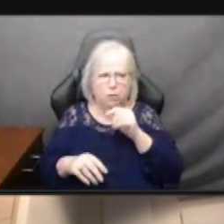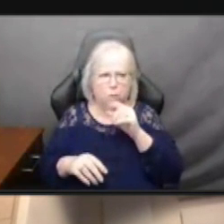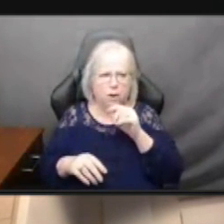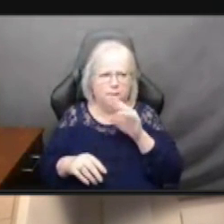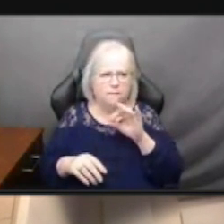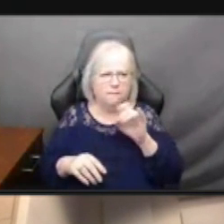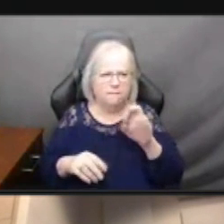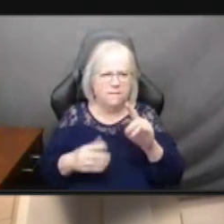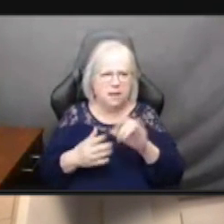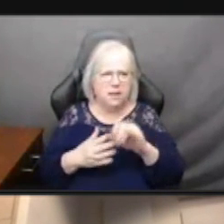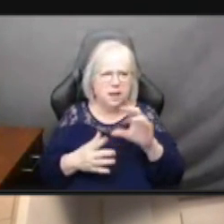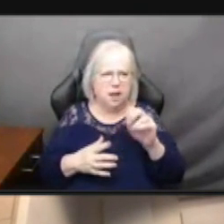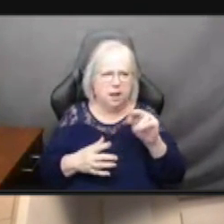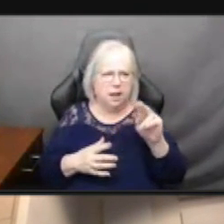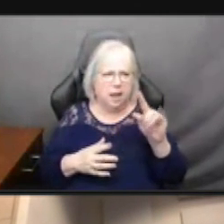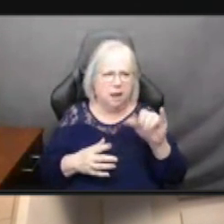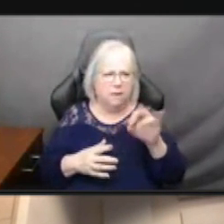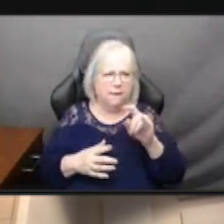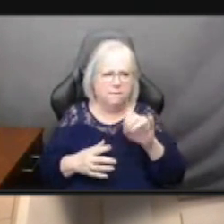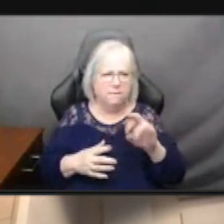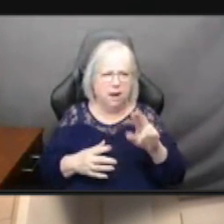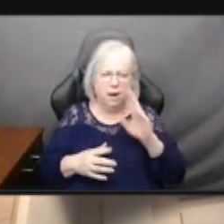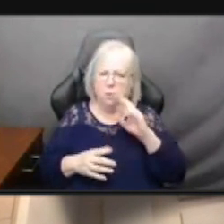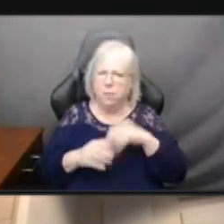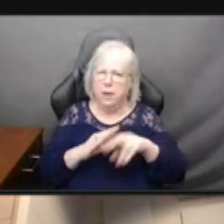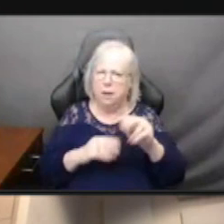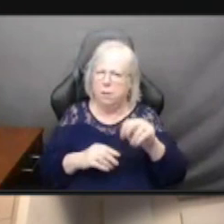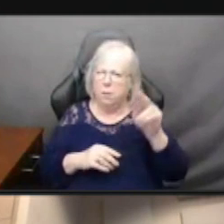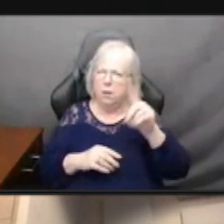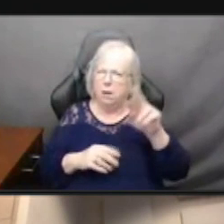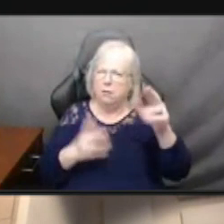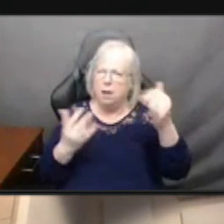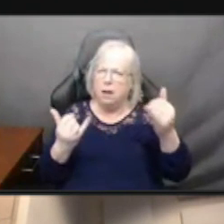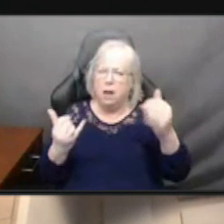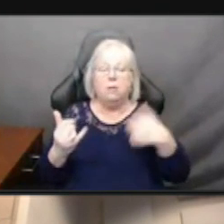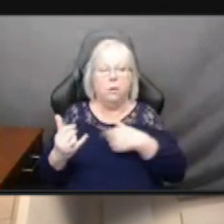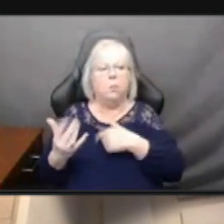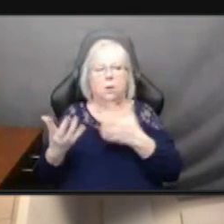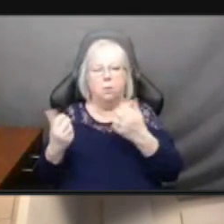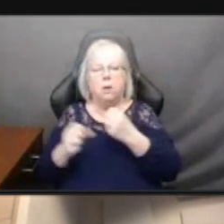to be in North Little Rock now. So we want to make sure that our state fair